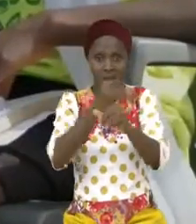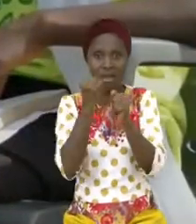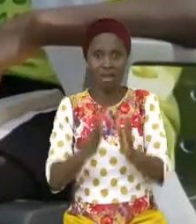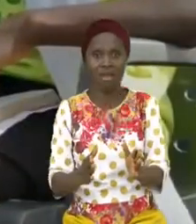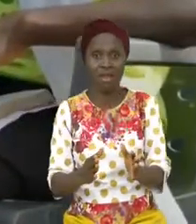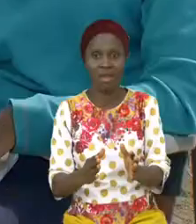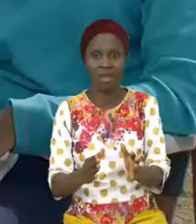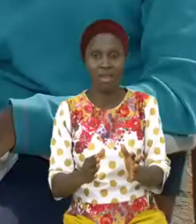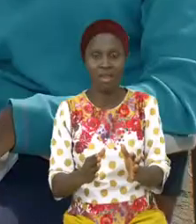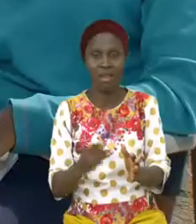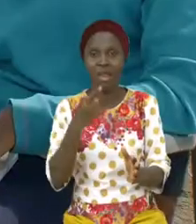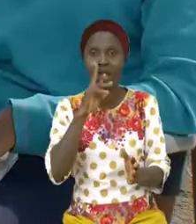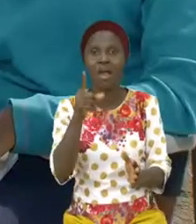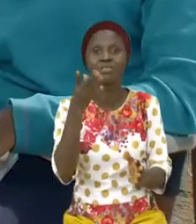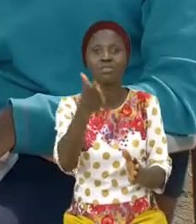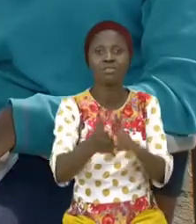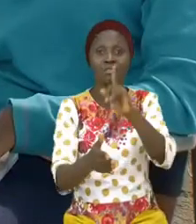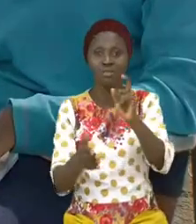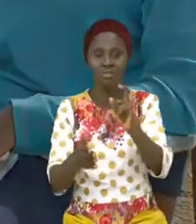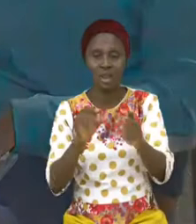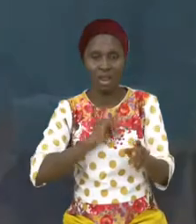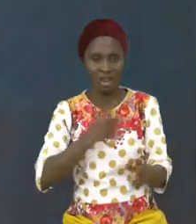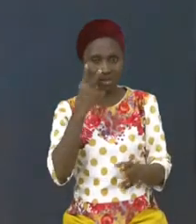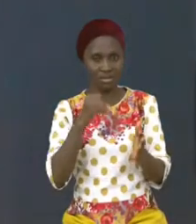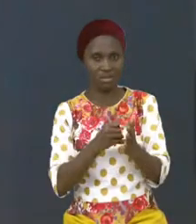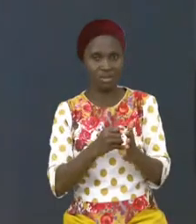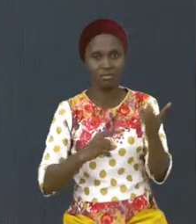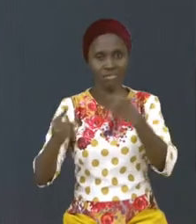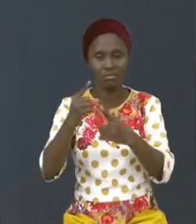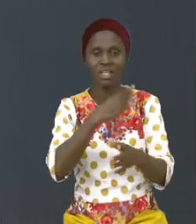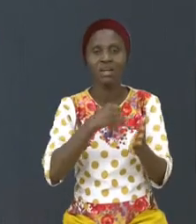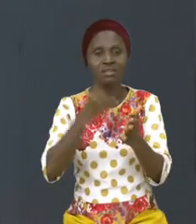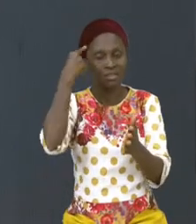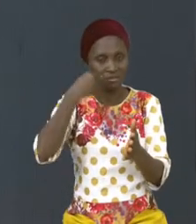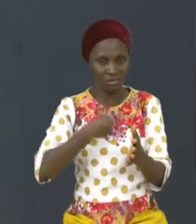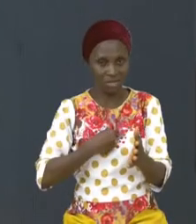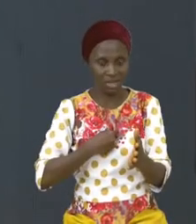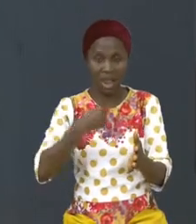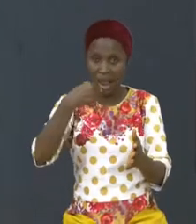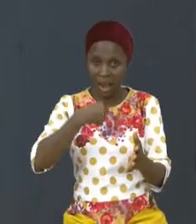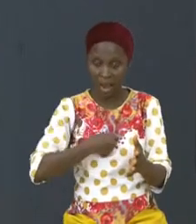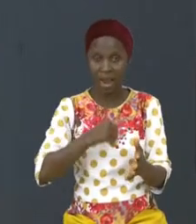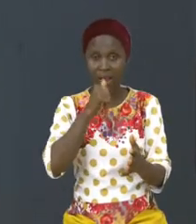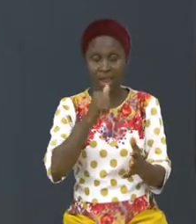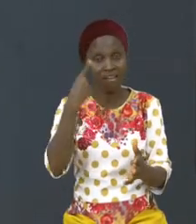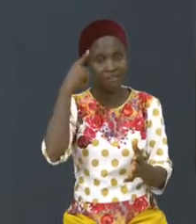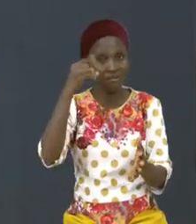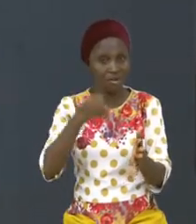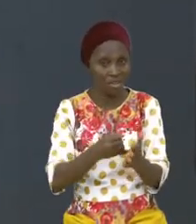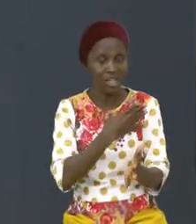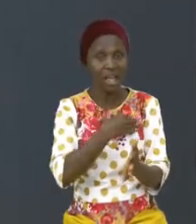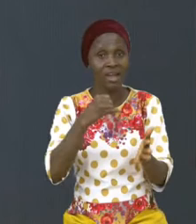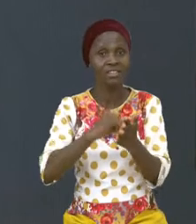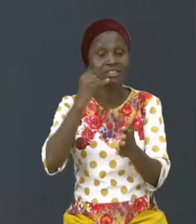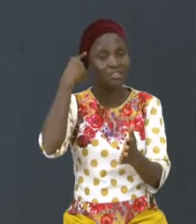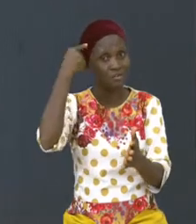am for it i see it and it is for me i am for each and it is for me that